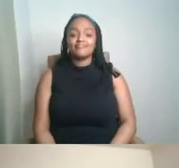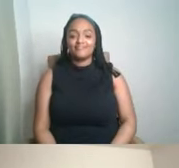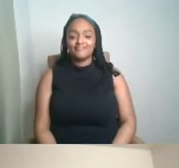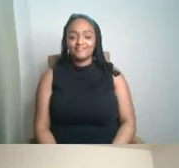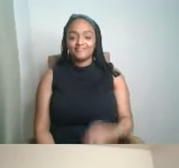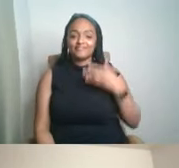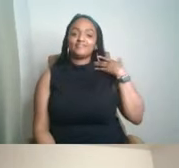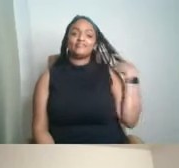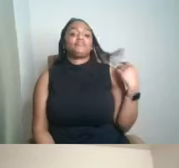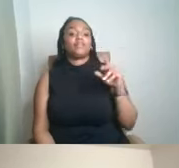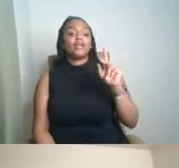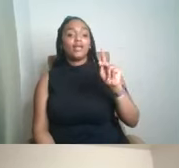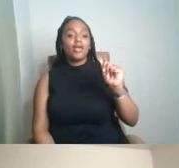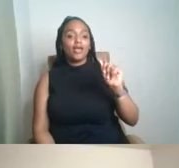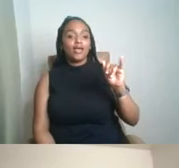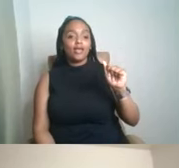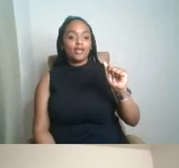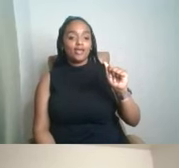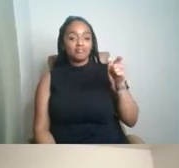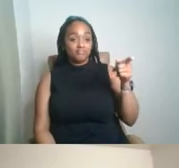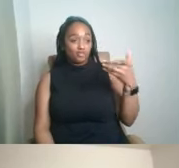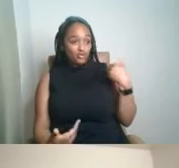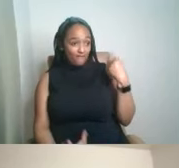you are here. You are enough. Kaya, do you have one?